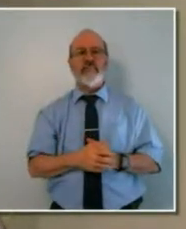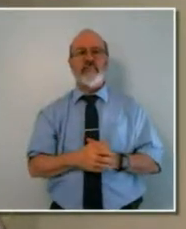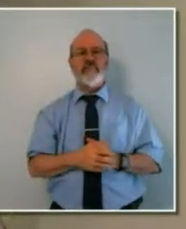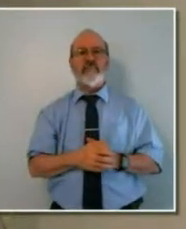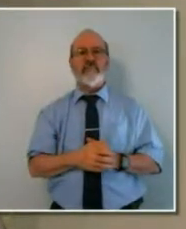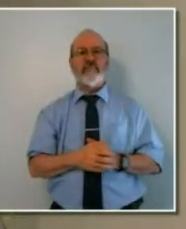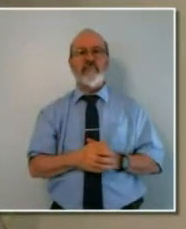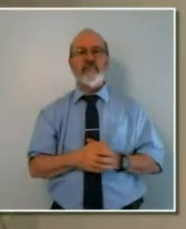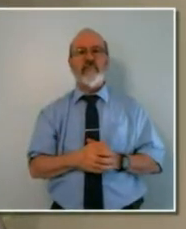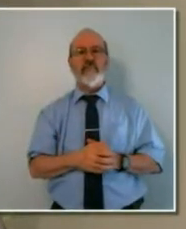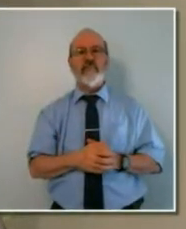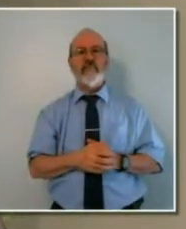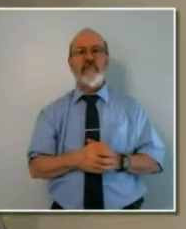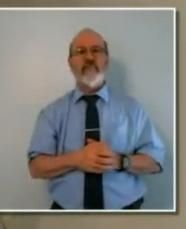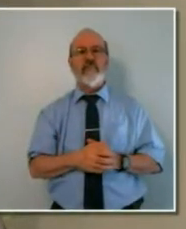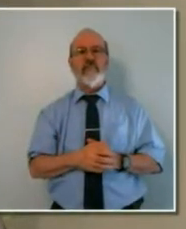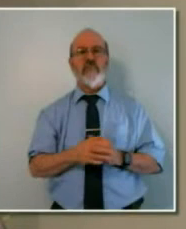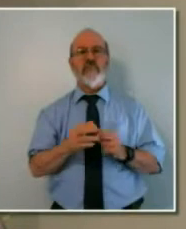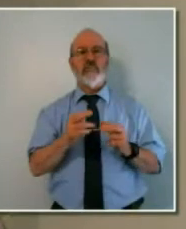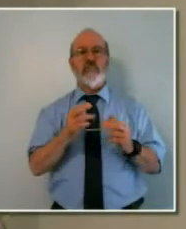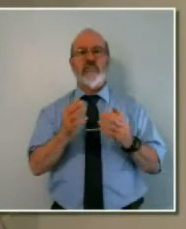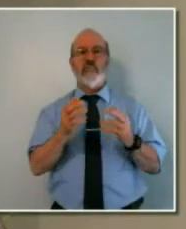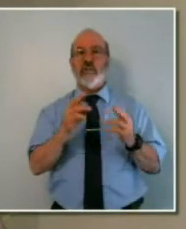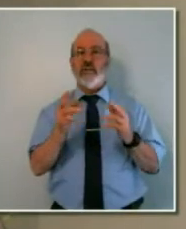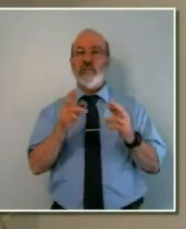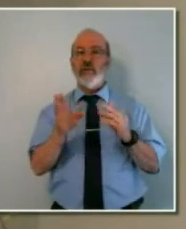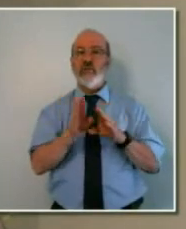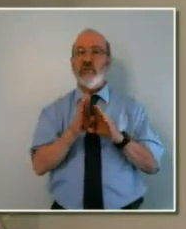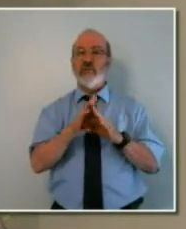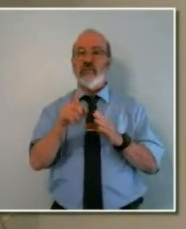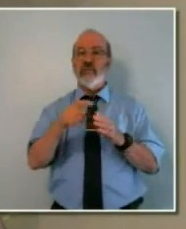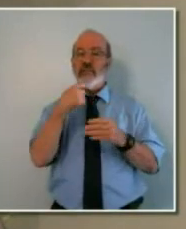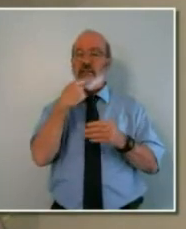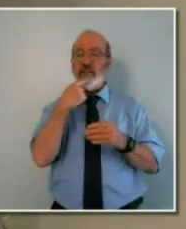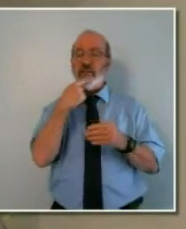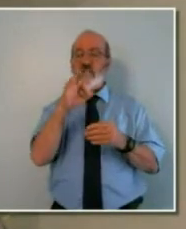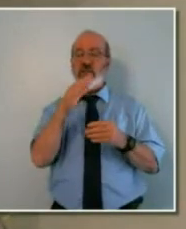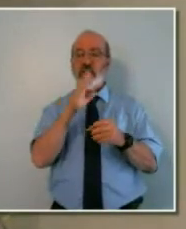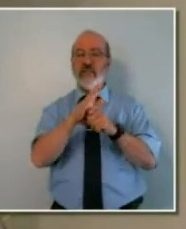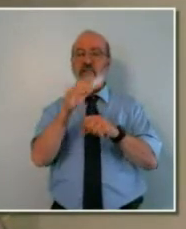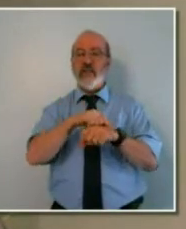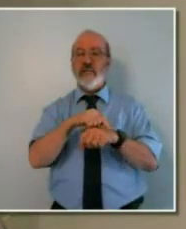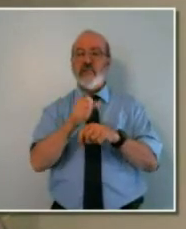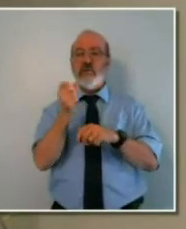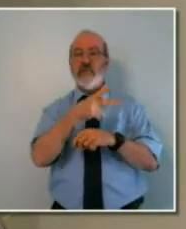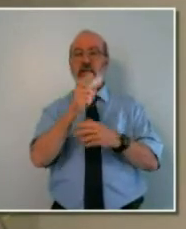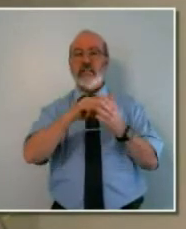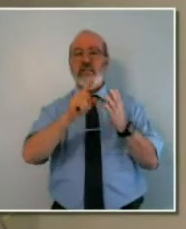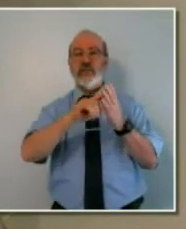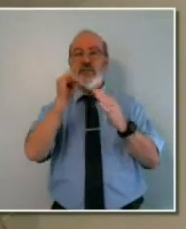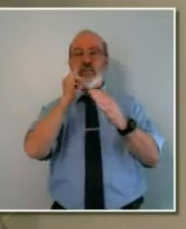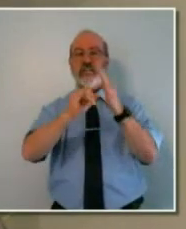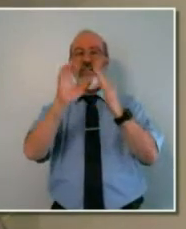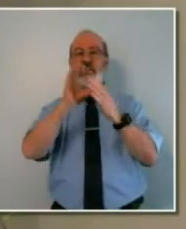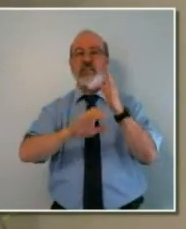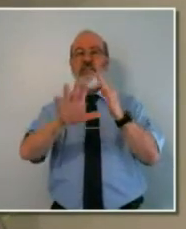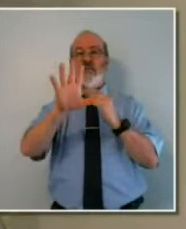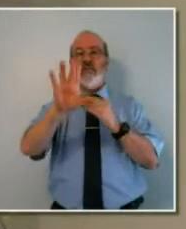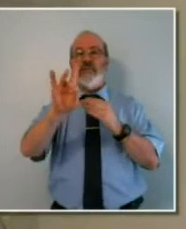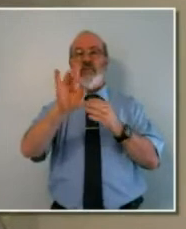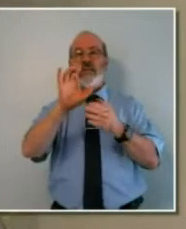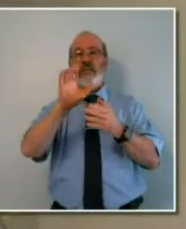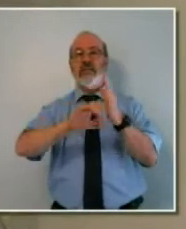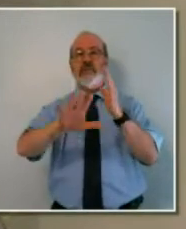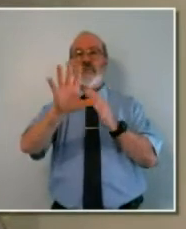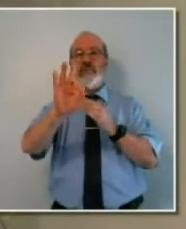All right, we're about to close now, but I need to tell you that if we were had the time, we'd go back and check Isaiah 58 and 59, and I want to encourage